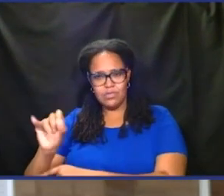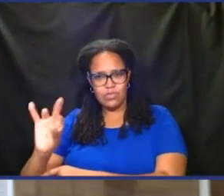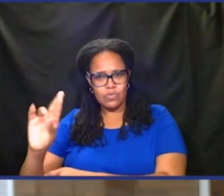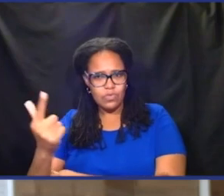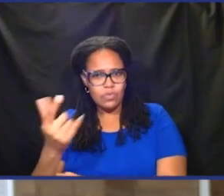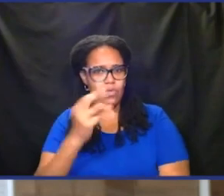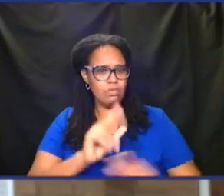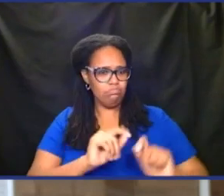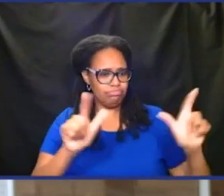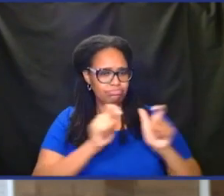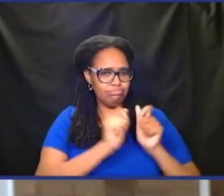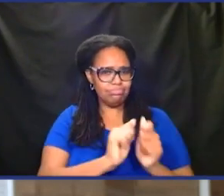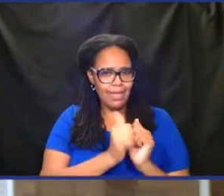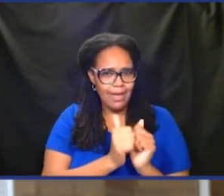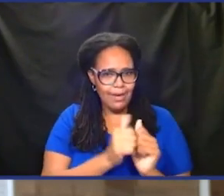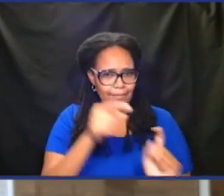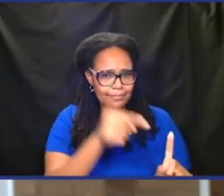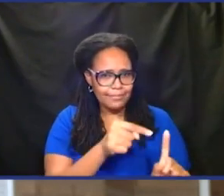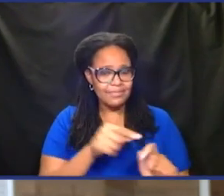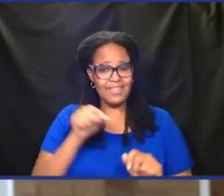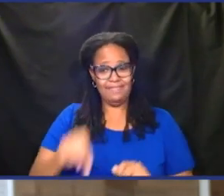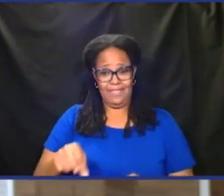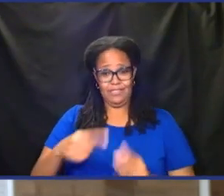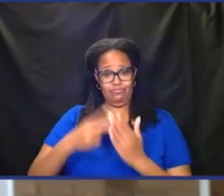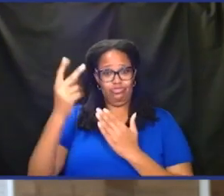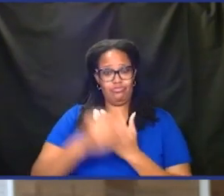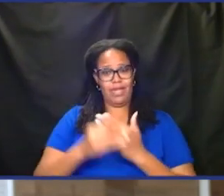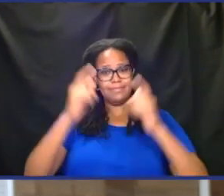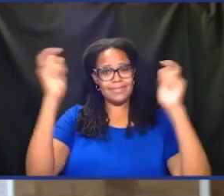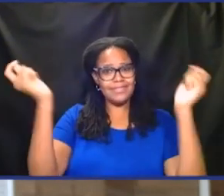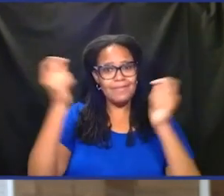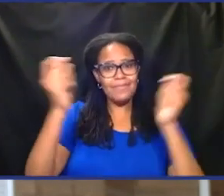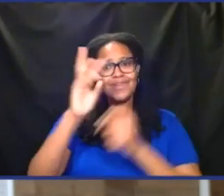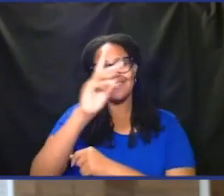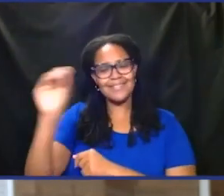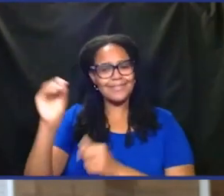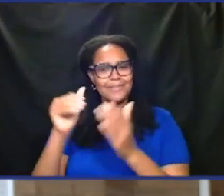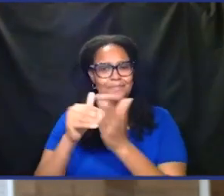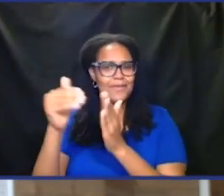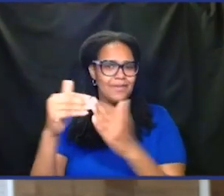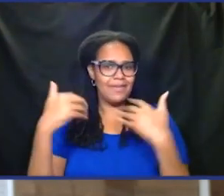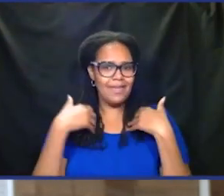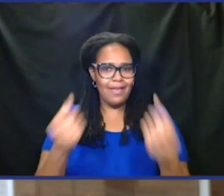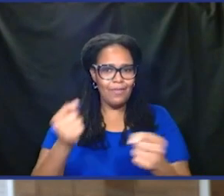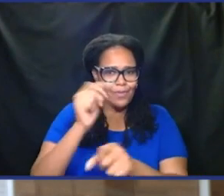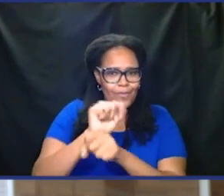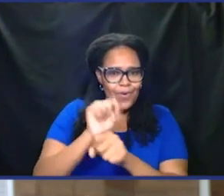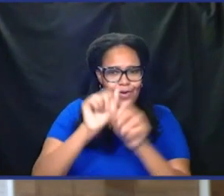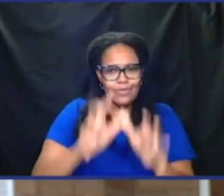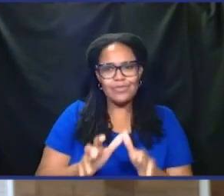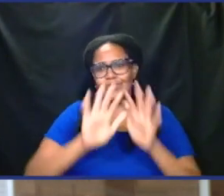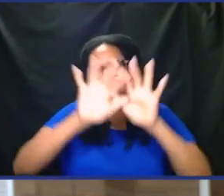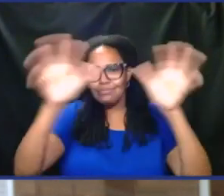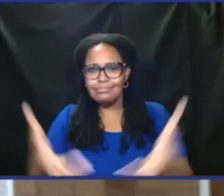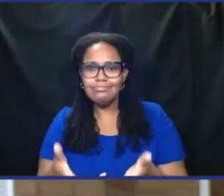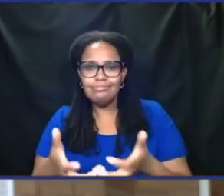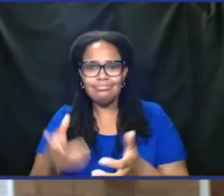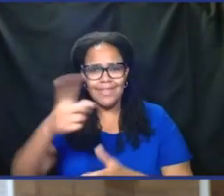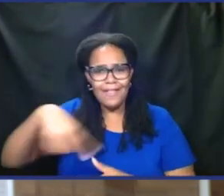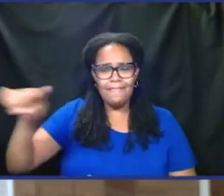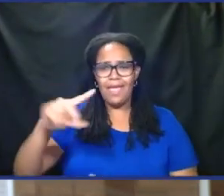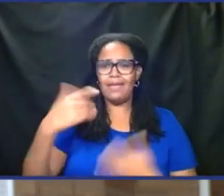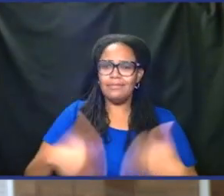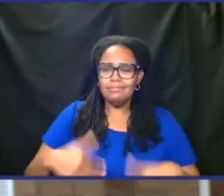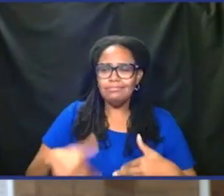the 60 million health workers worldwide. They are heroes for the work they do on the front lines of COVID-19 and on the front lines